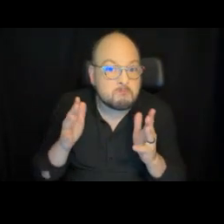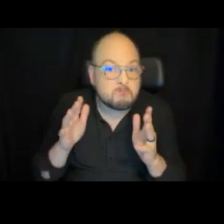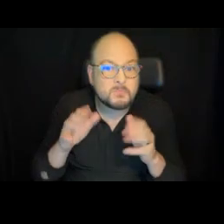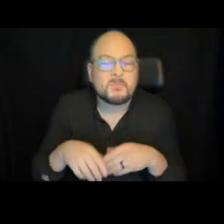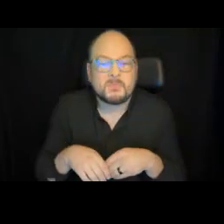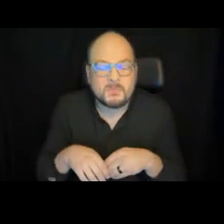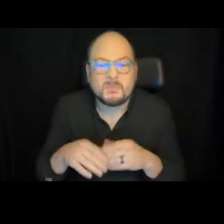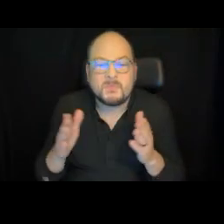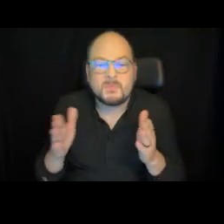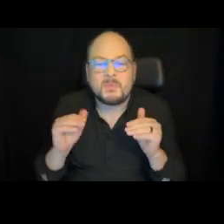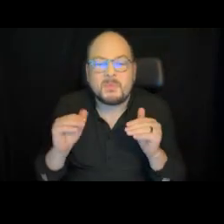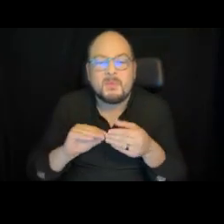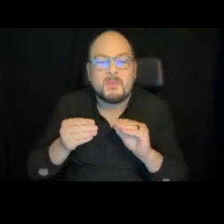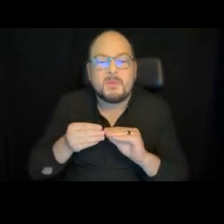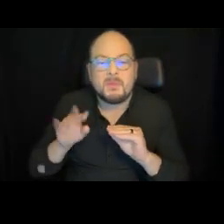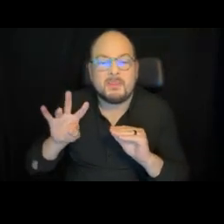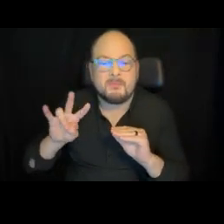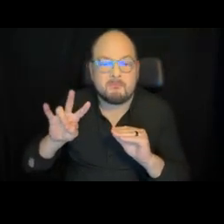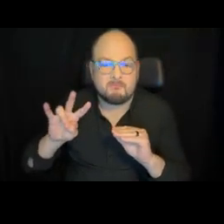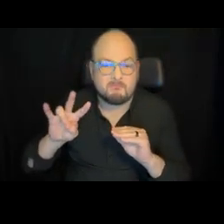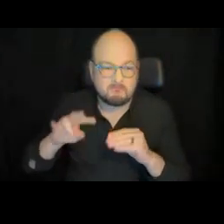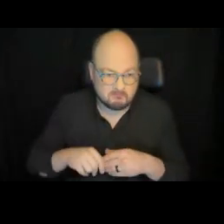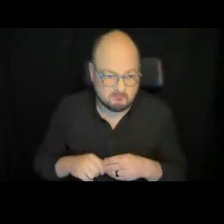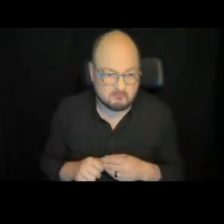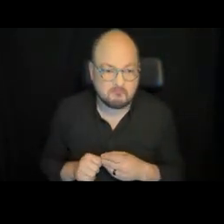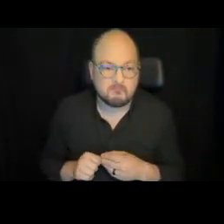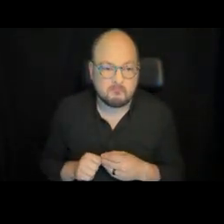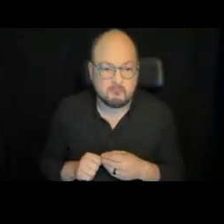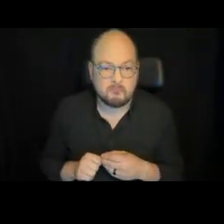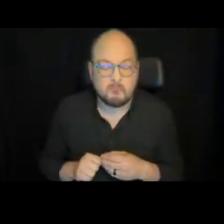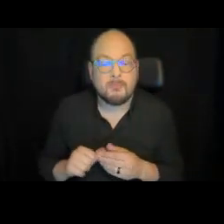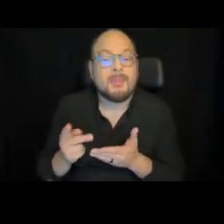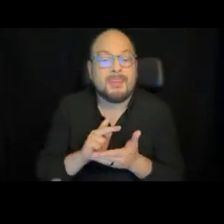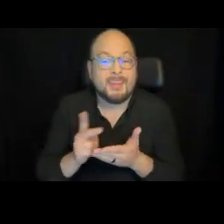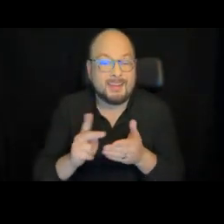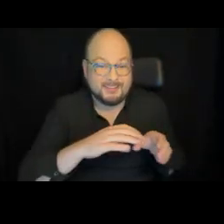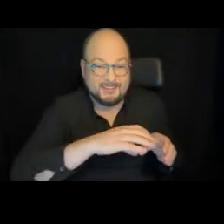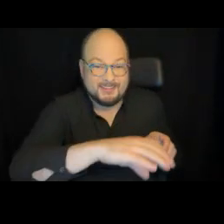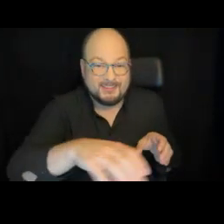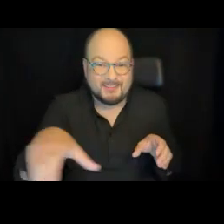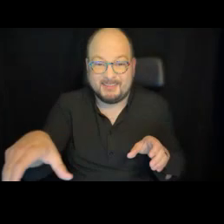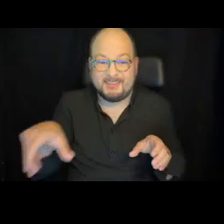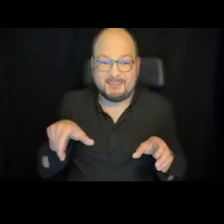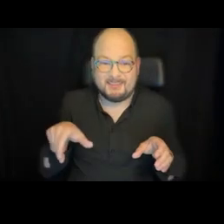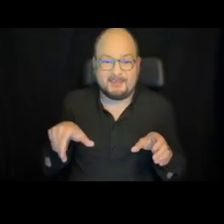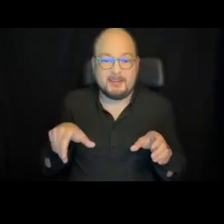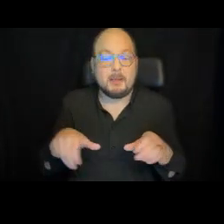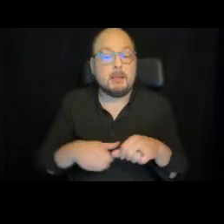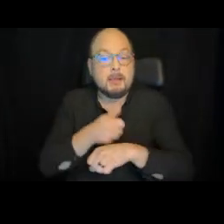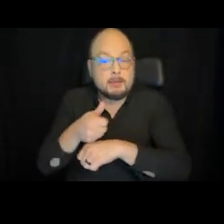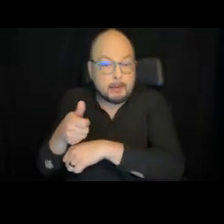And knowledge check 7. A U-shaped kitchen must be arranged so there